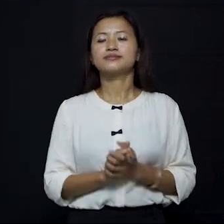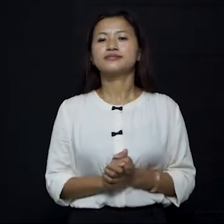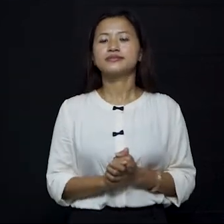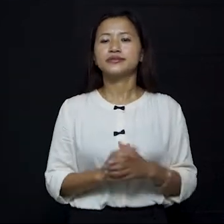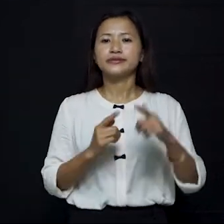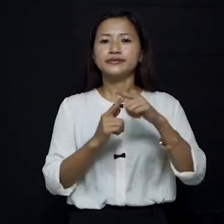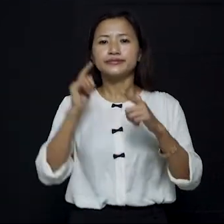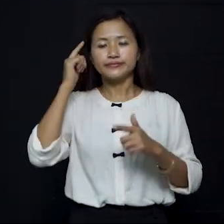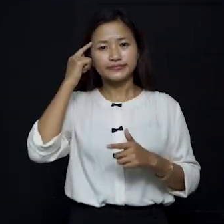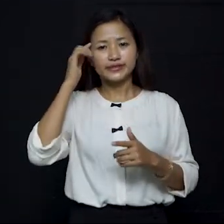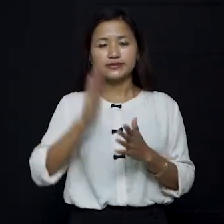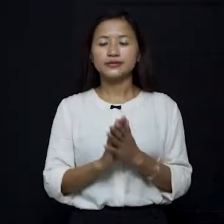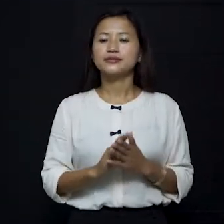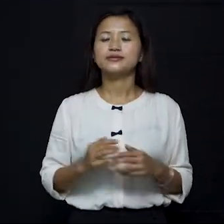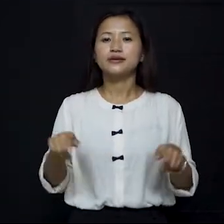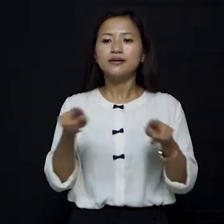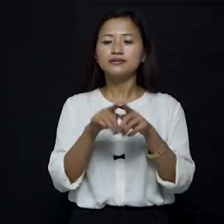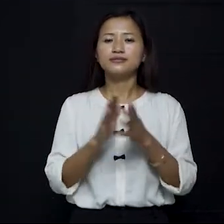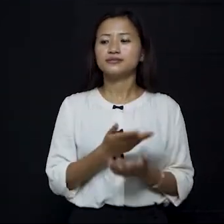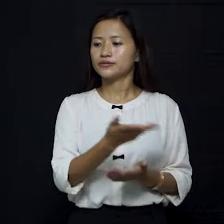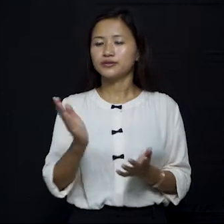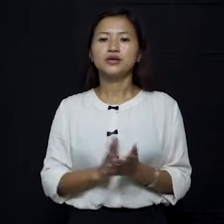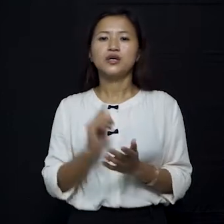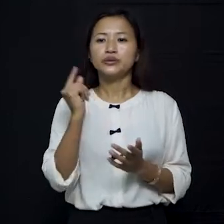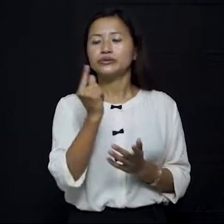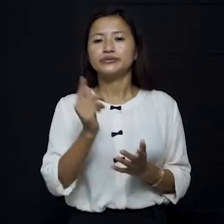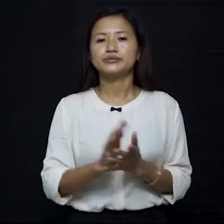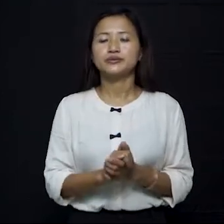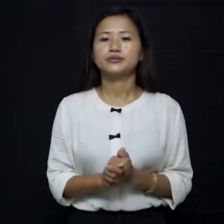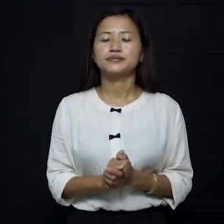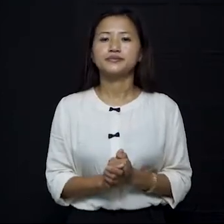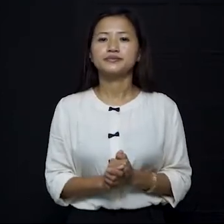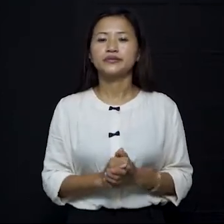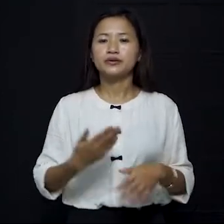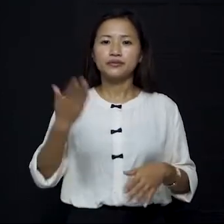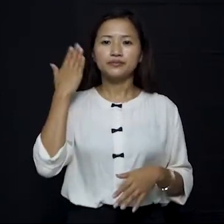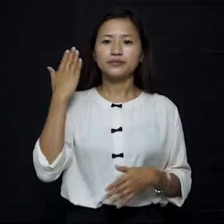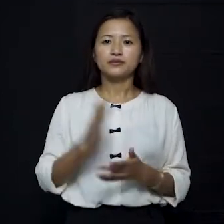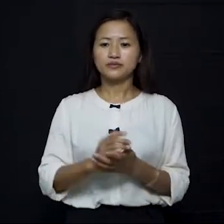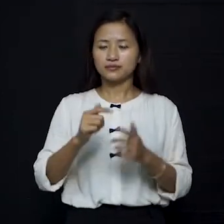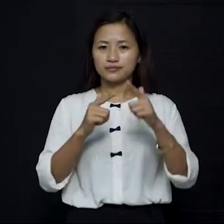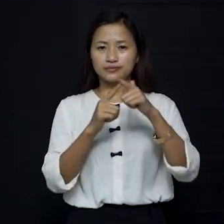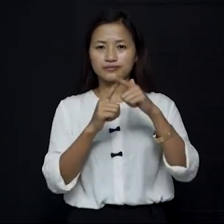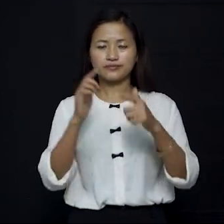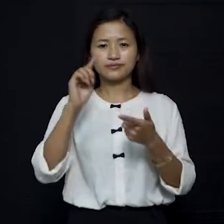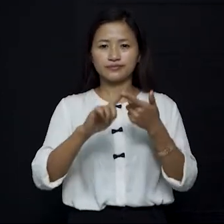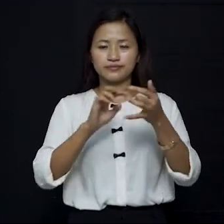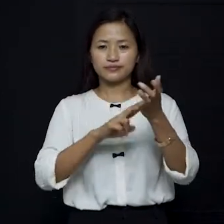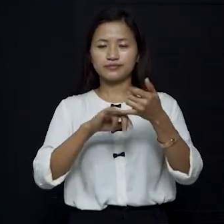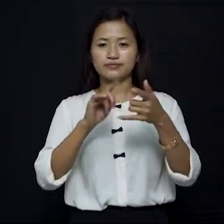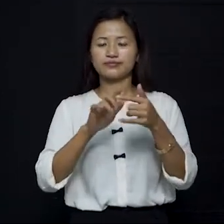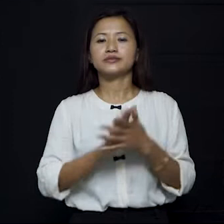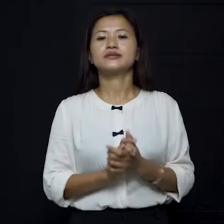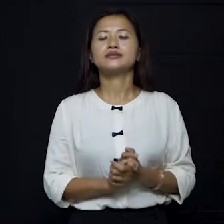tenses and their uses, okay? Part 2, we are going to discuss about the past tense today. The past, you remember